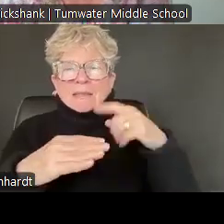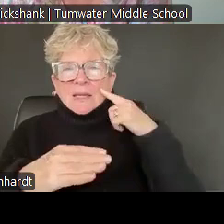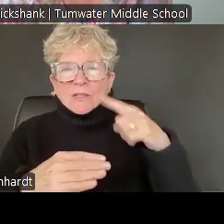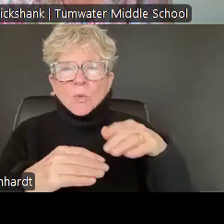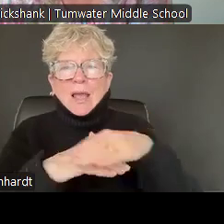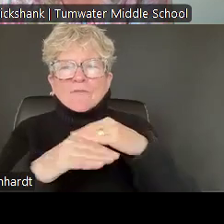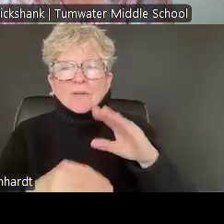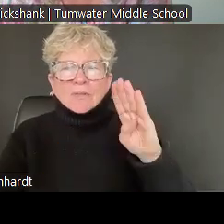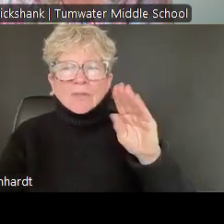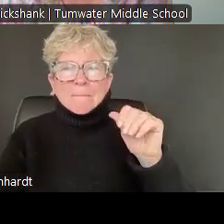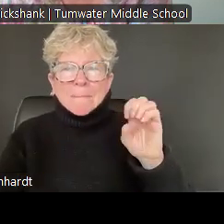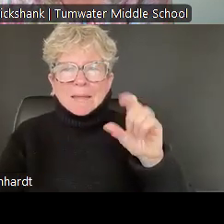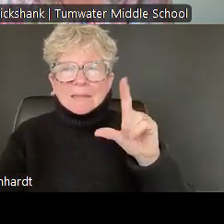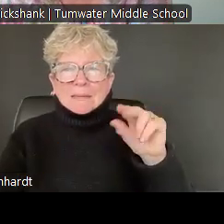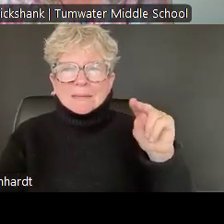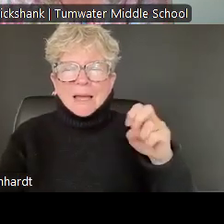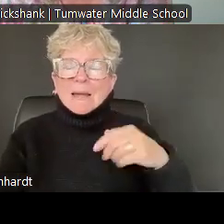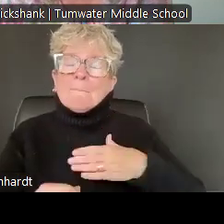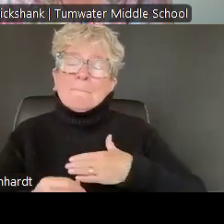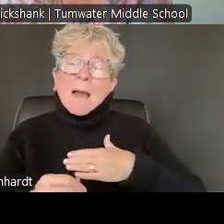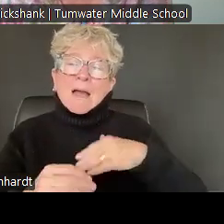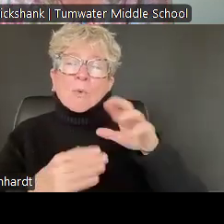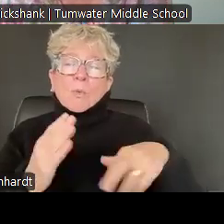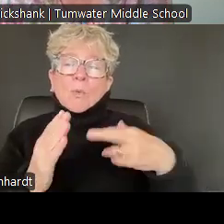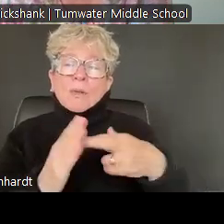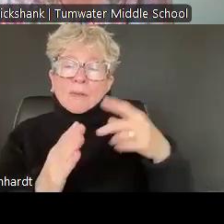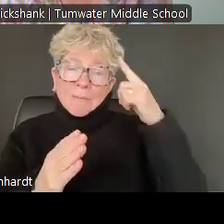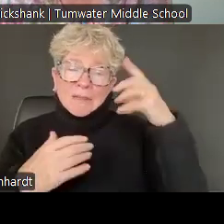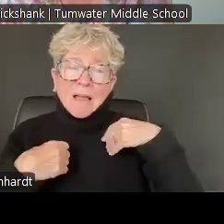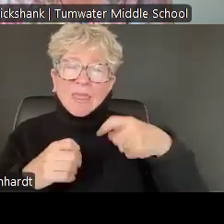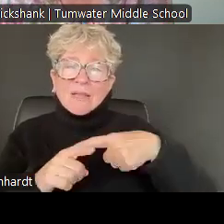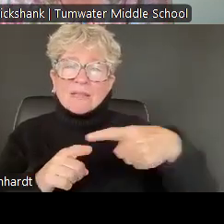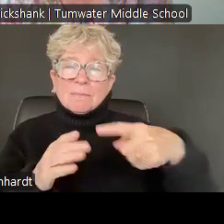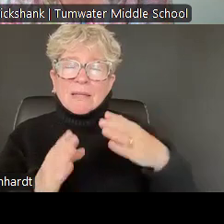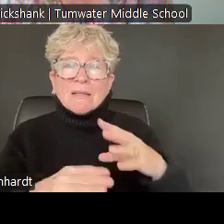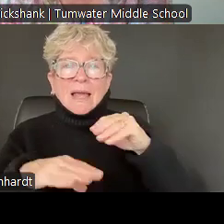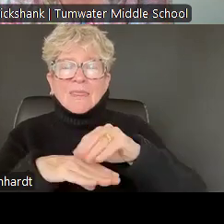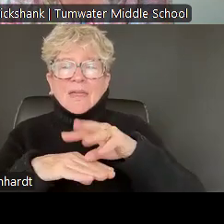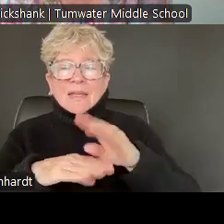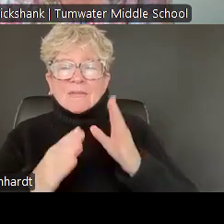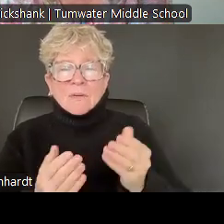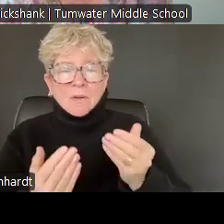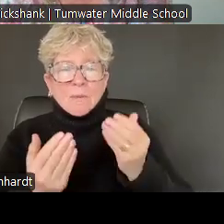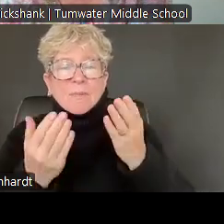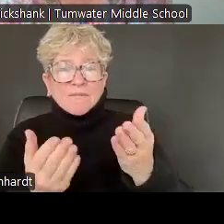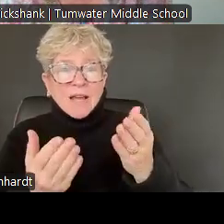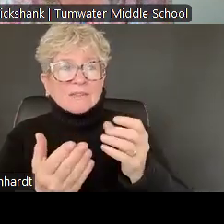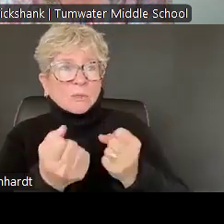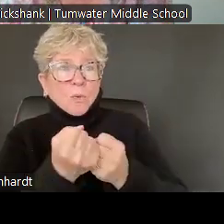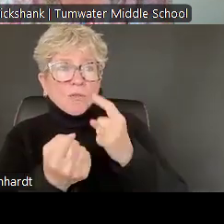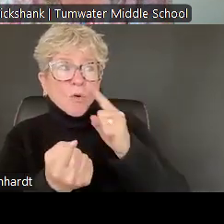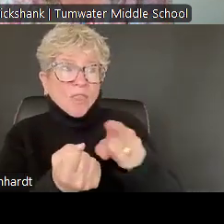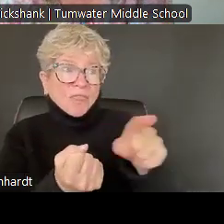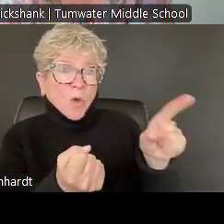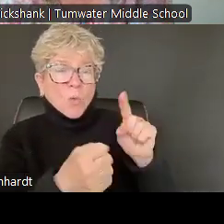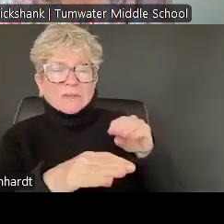And so we, as my role, as a mental health specialist, but also as a counselor, provide support to the counselors going into the